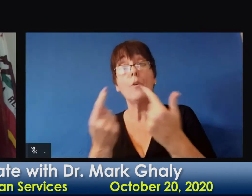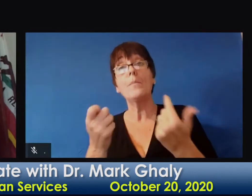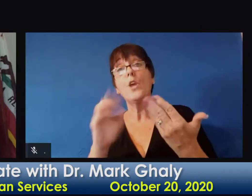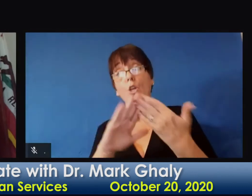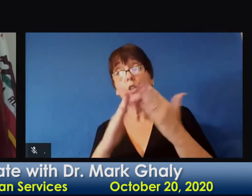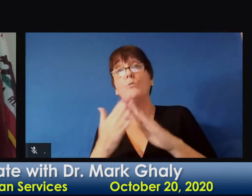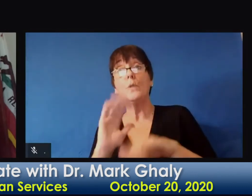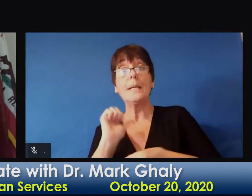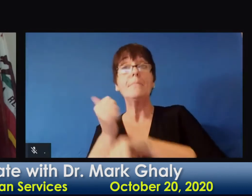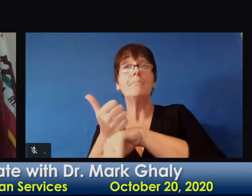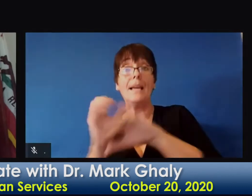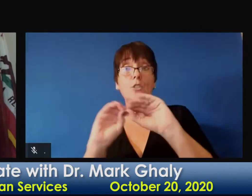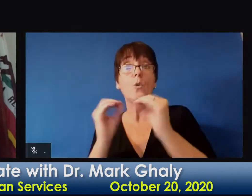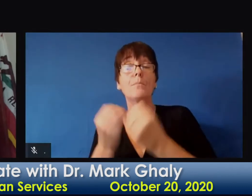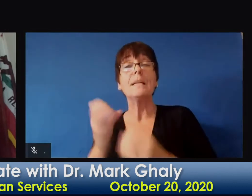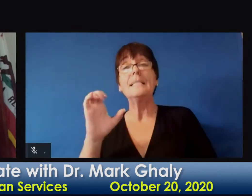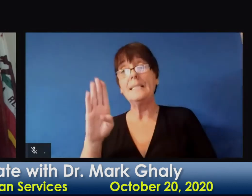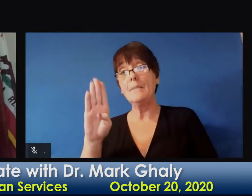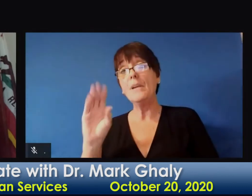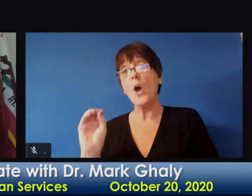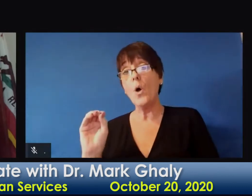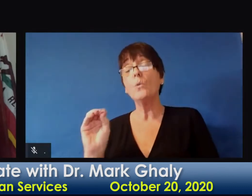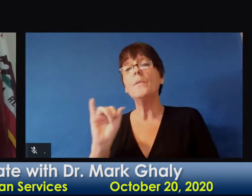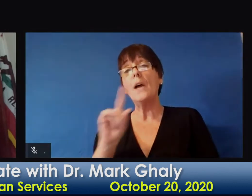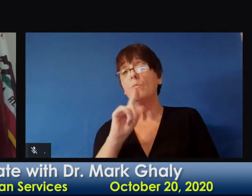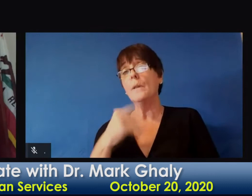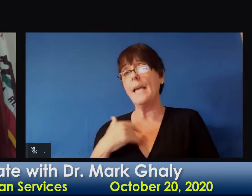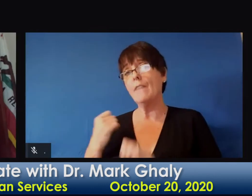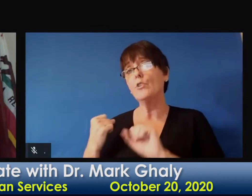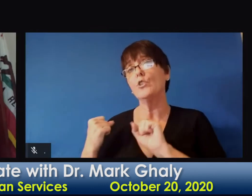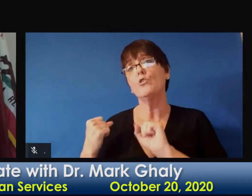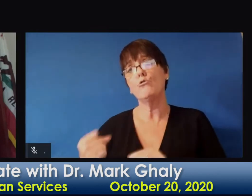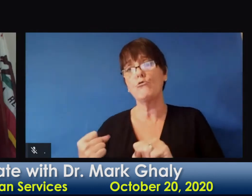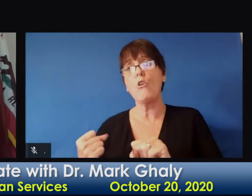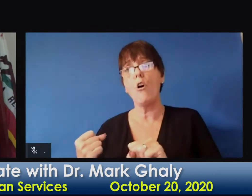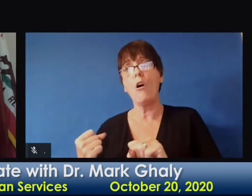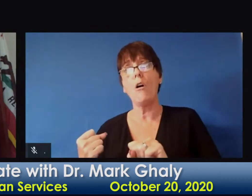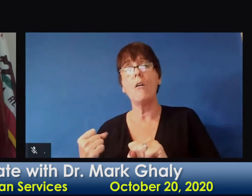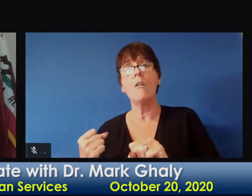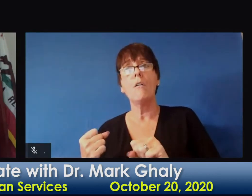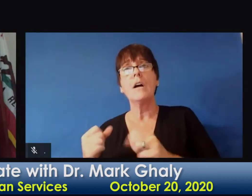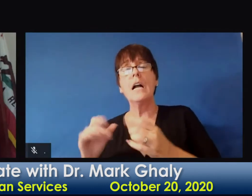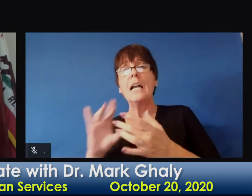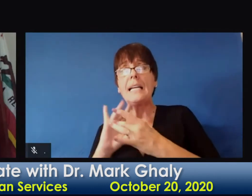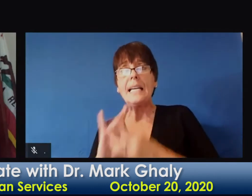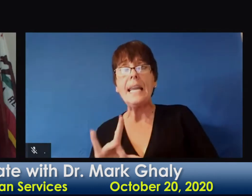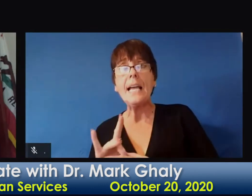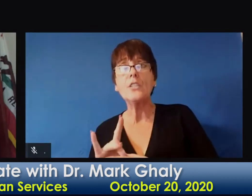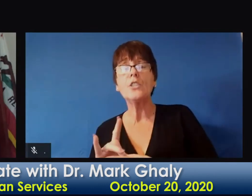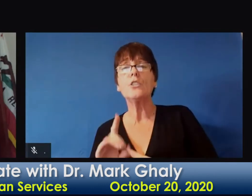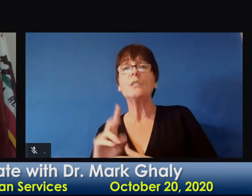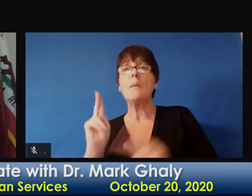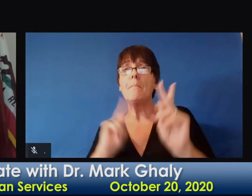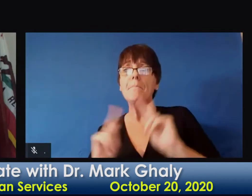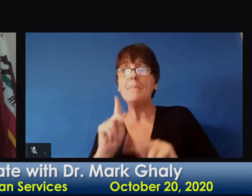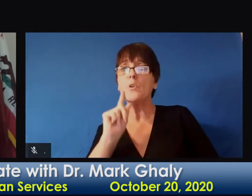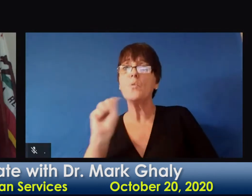community-based organizations that really have strong boots on the ground, strong connections to